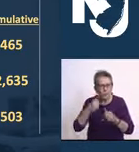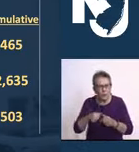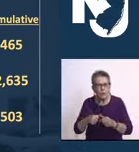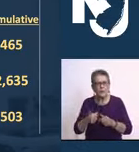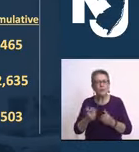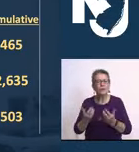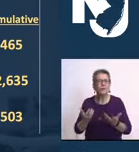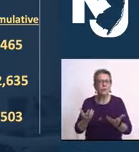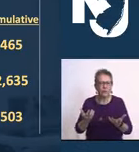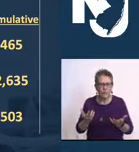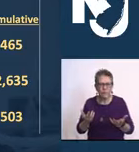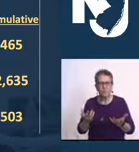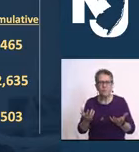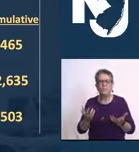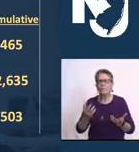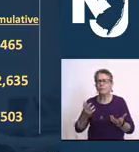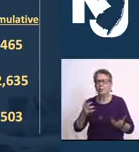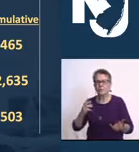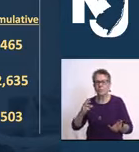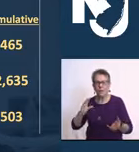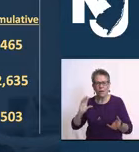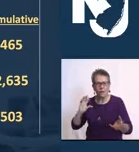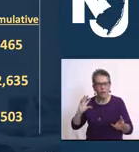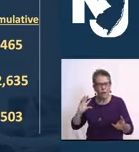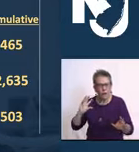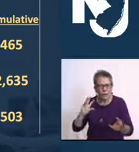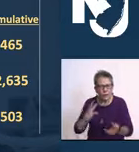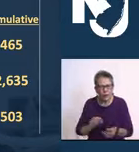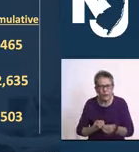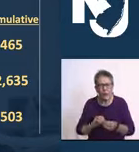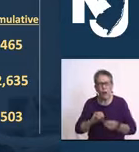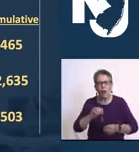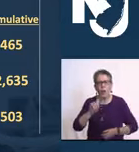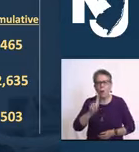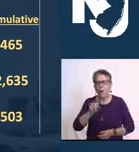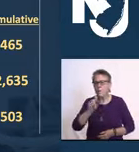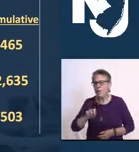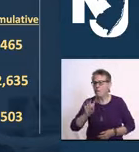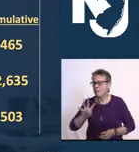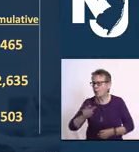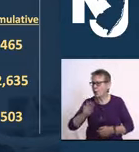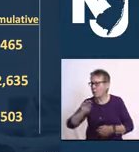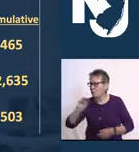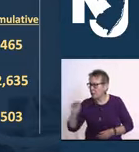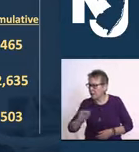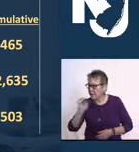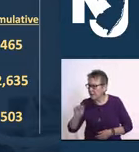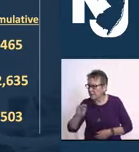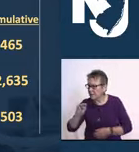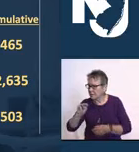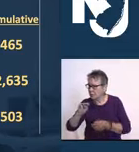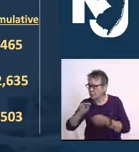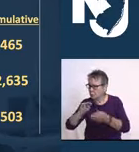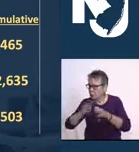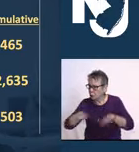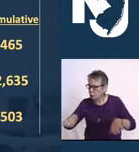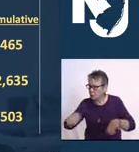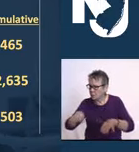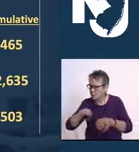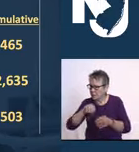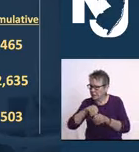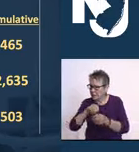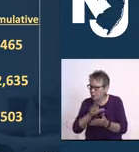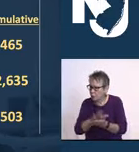million school children and roughly 3,500 schools, and the numbers on the right are not what's happening now. That is cumulative.